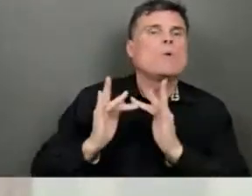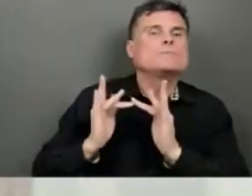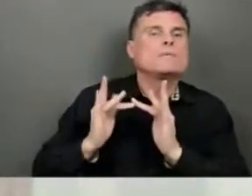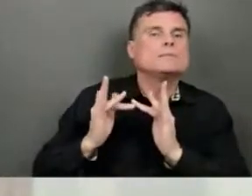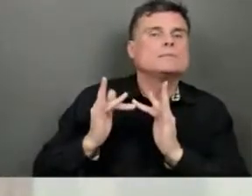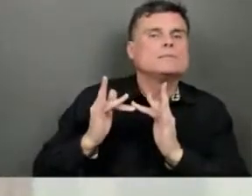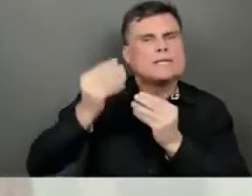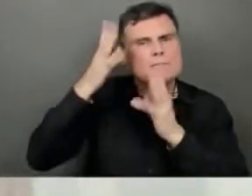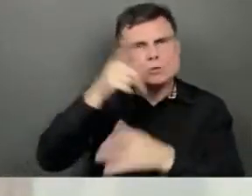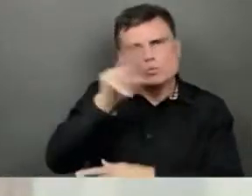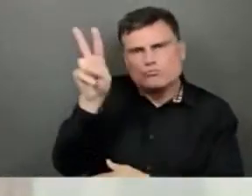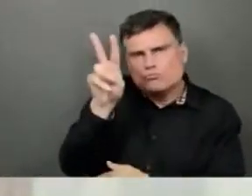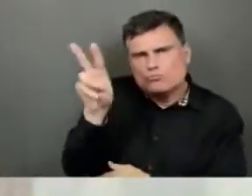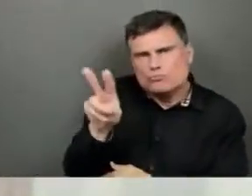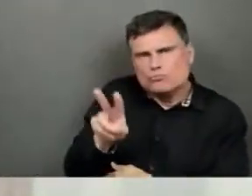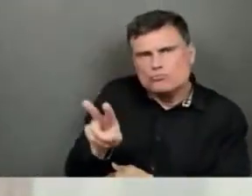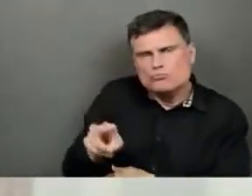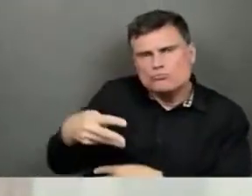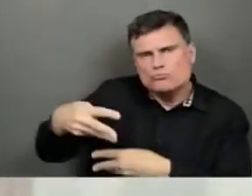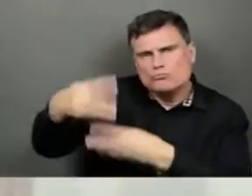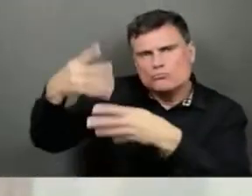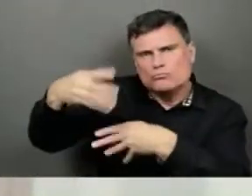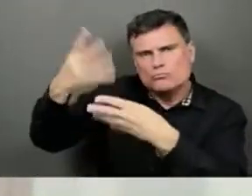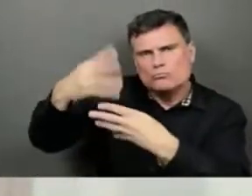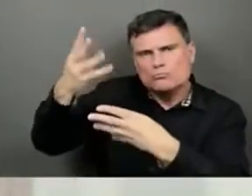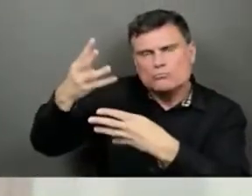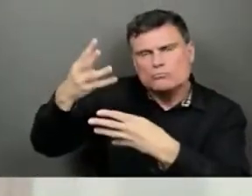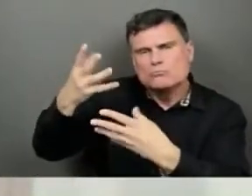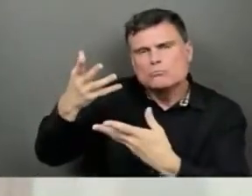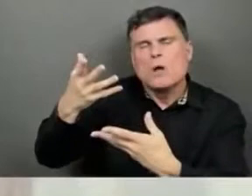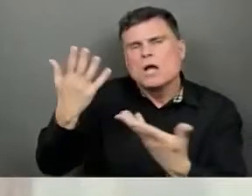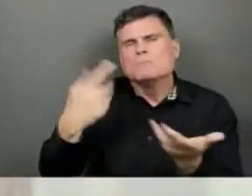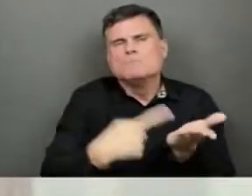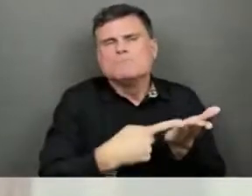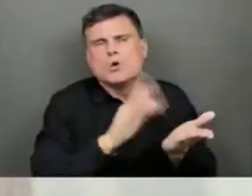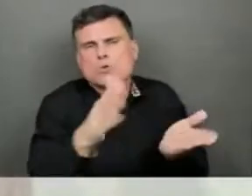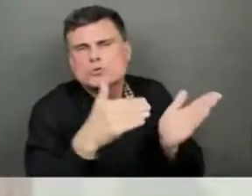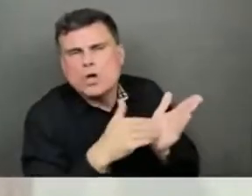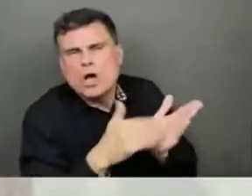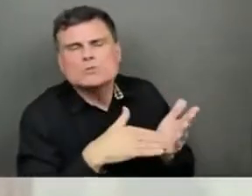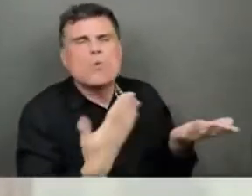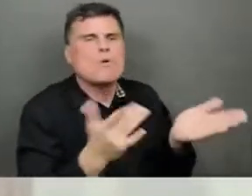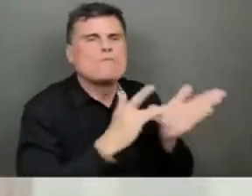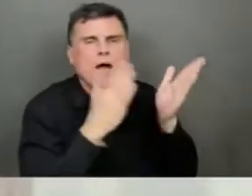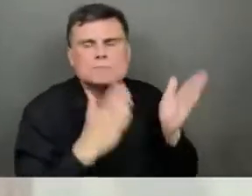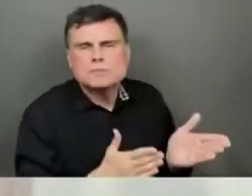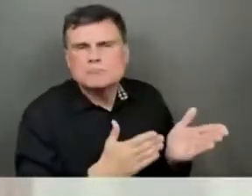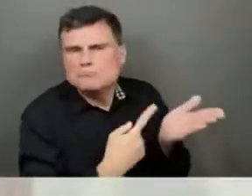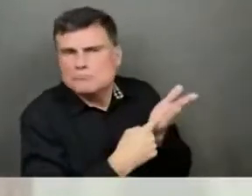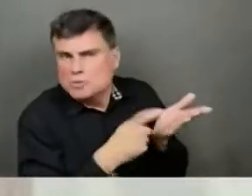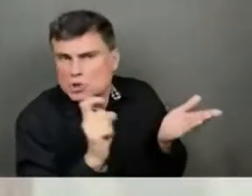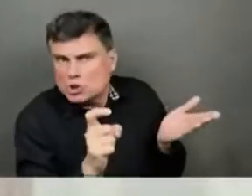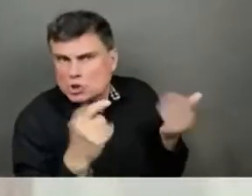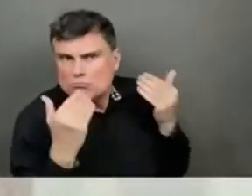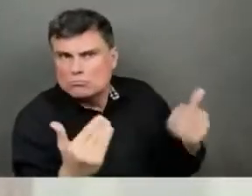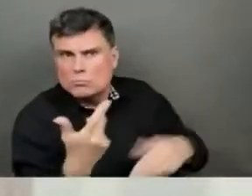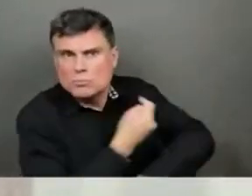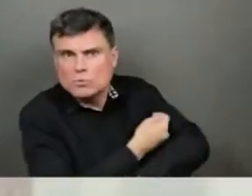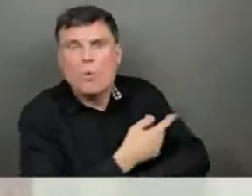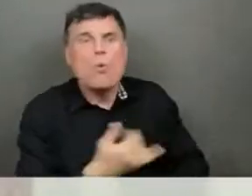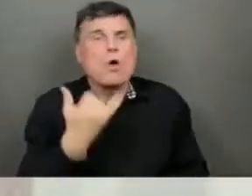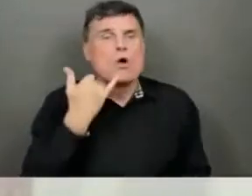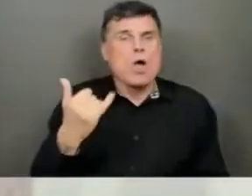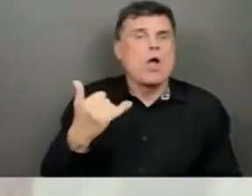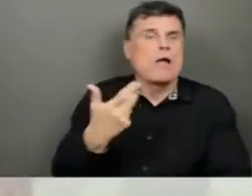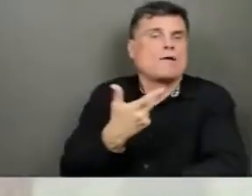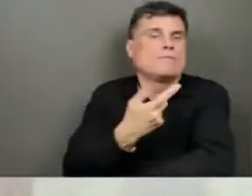it's right for you or not. And you can also phone the call center and we can provide advice to you on that as well.